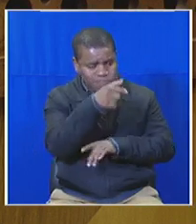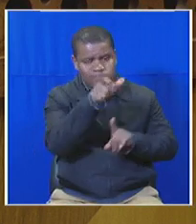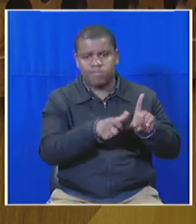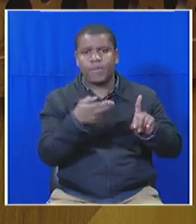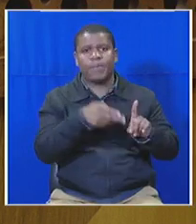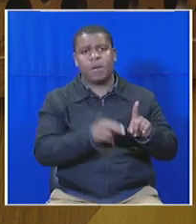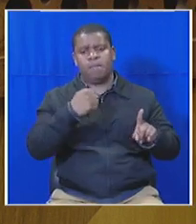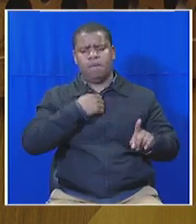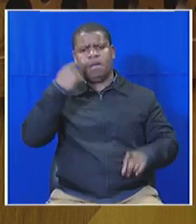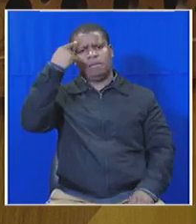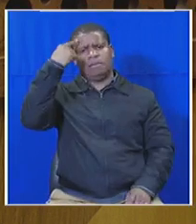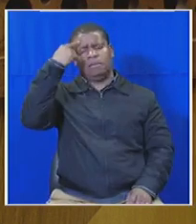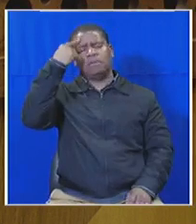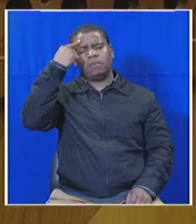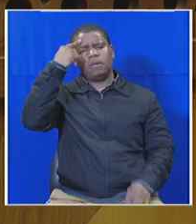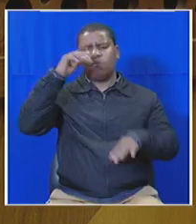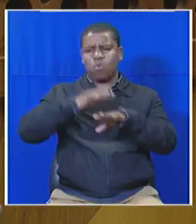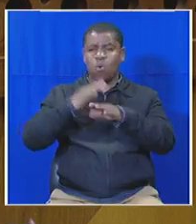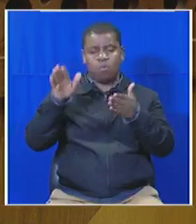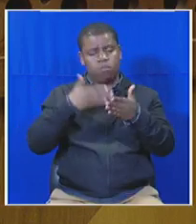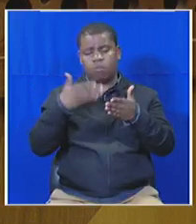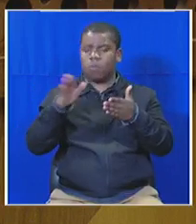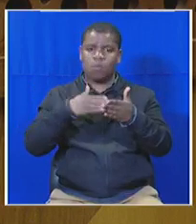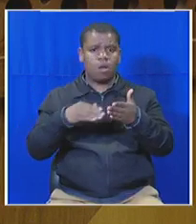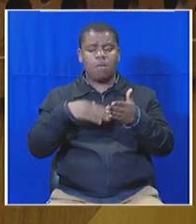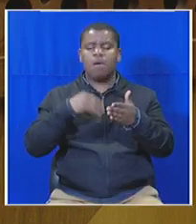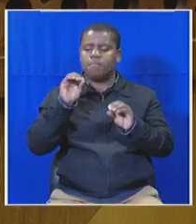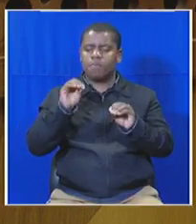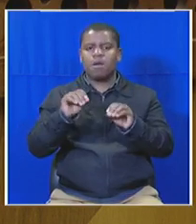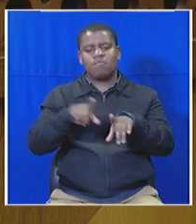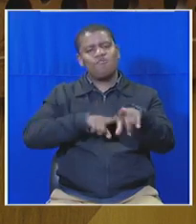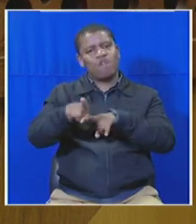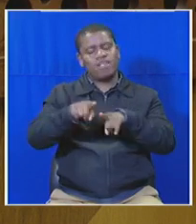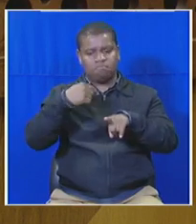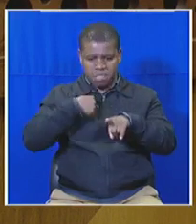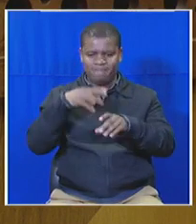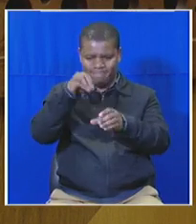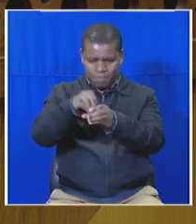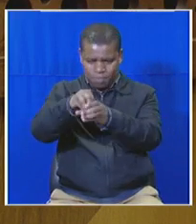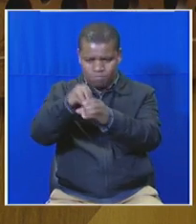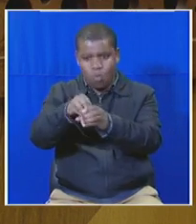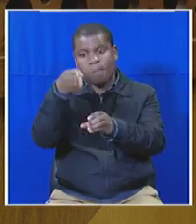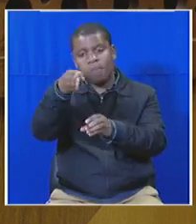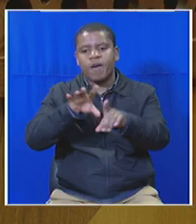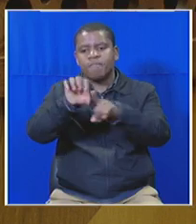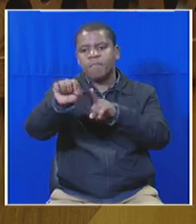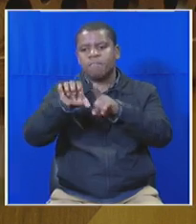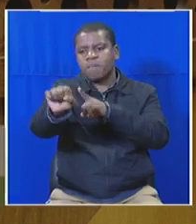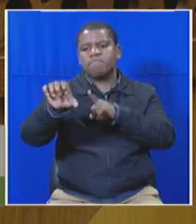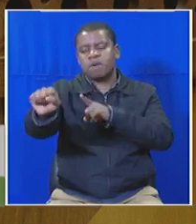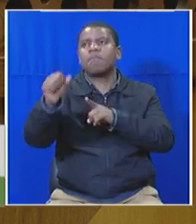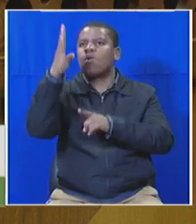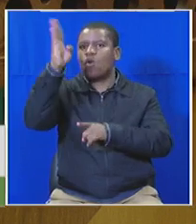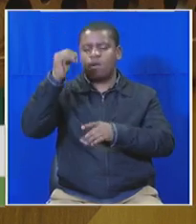my mind raced to a hymnal chorus which says, "There is a race I must run, there are victories to be won. Lord, give